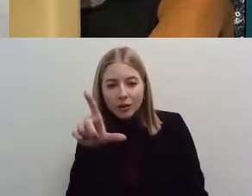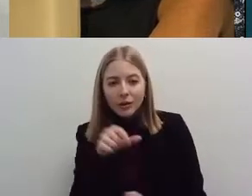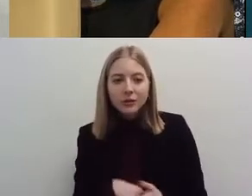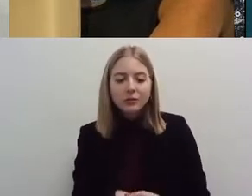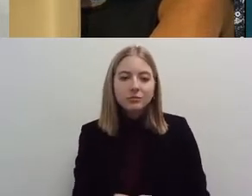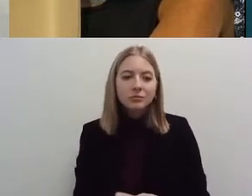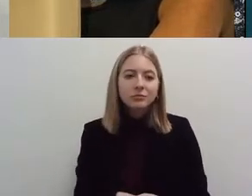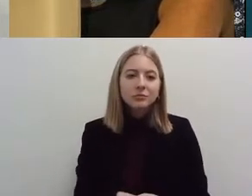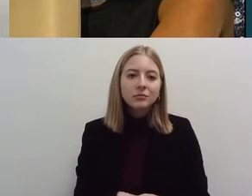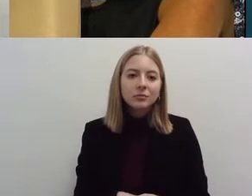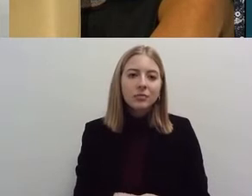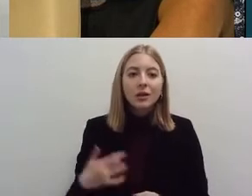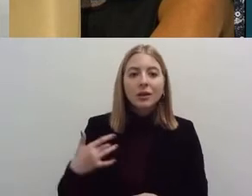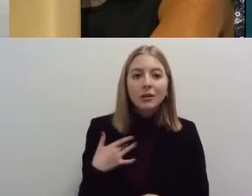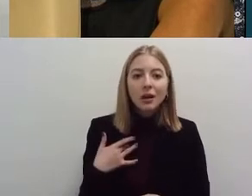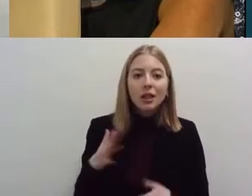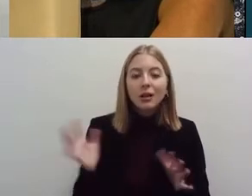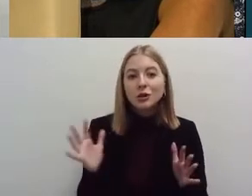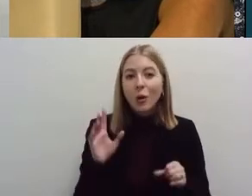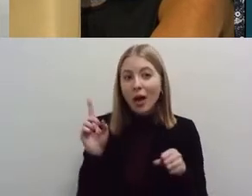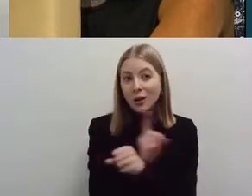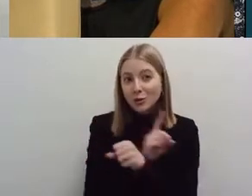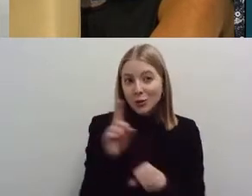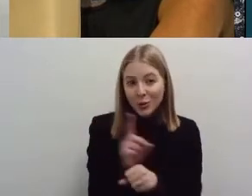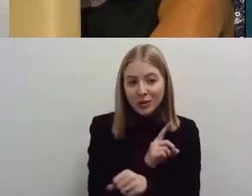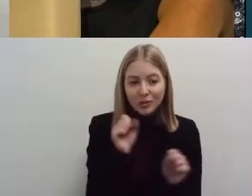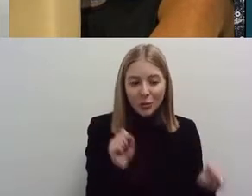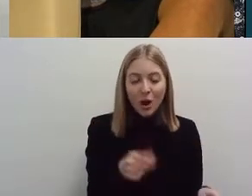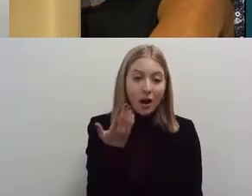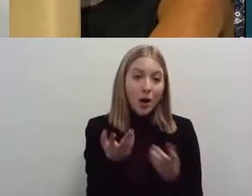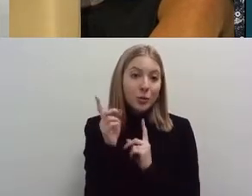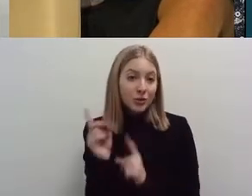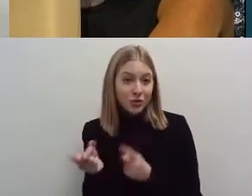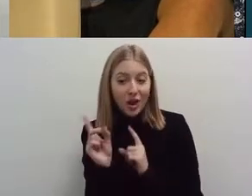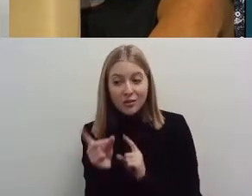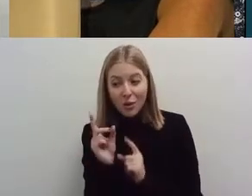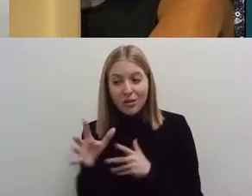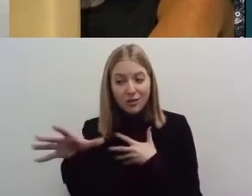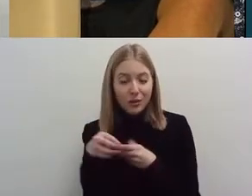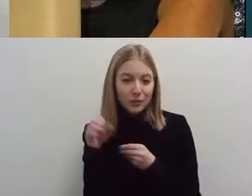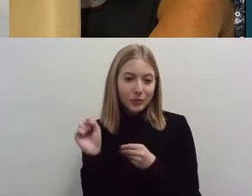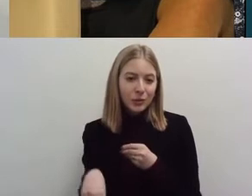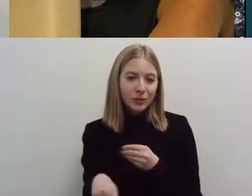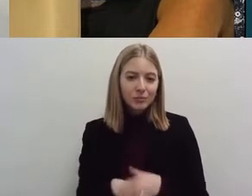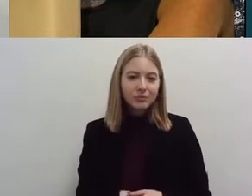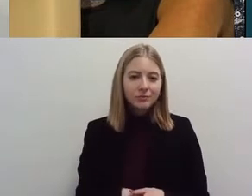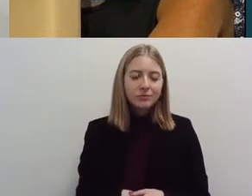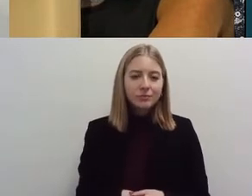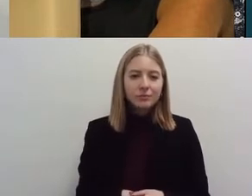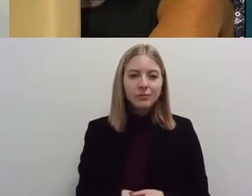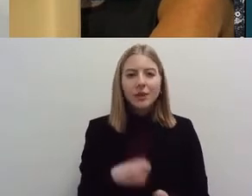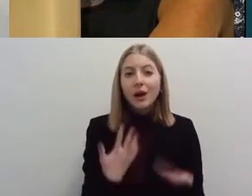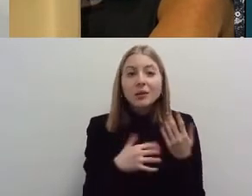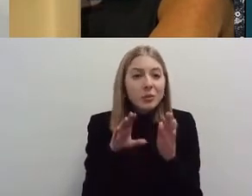even, they are going just to walk and talk, they eat dinner, like come and go to Hesburger or